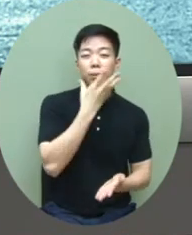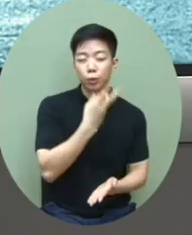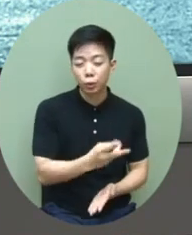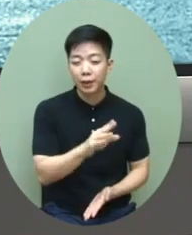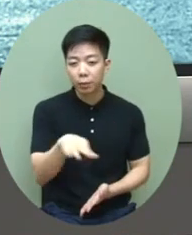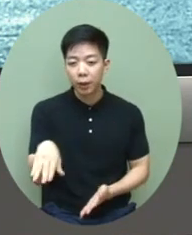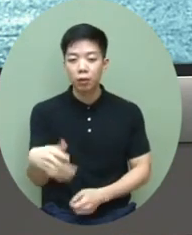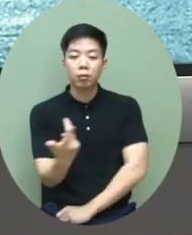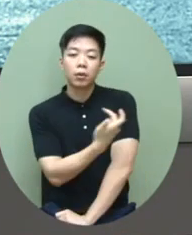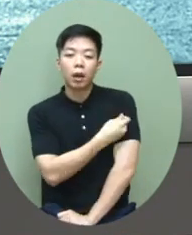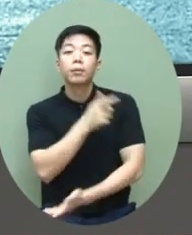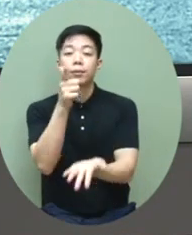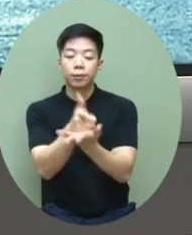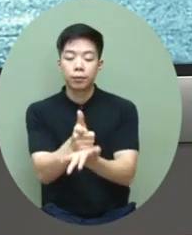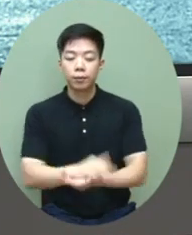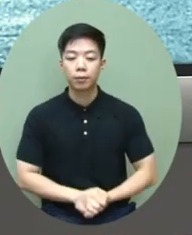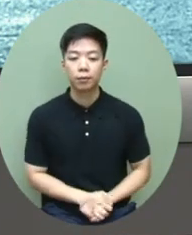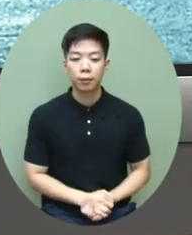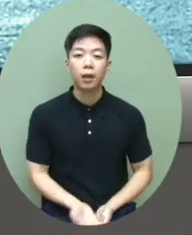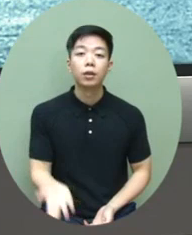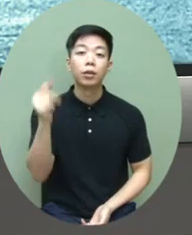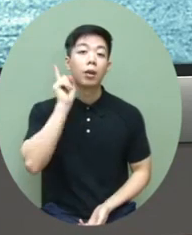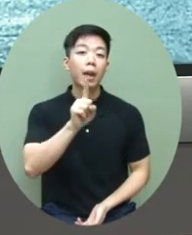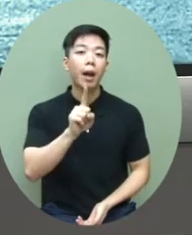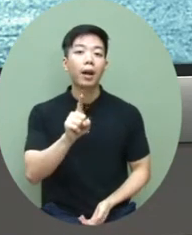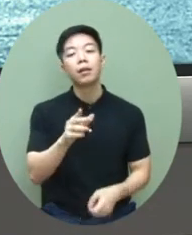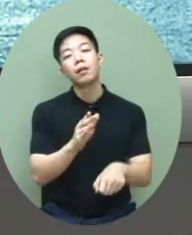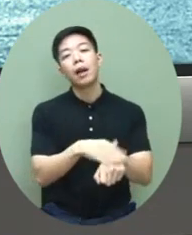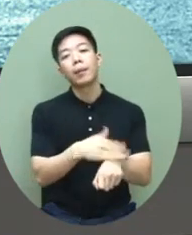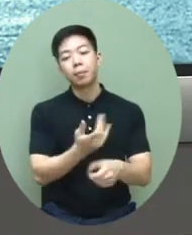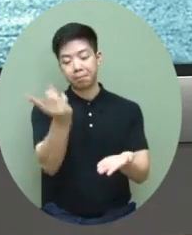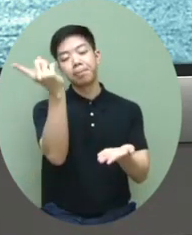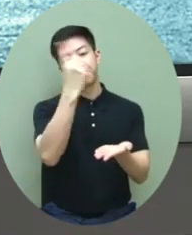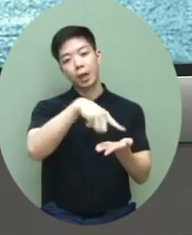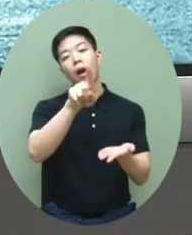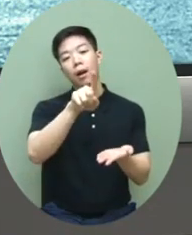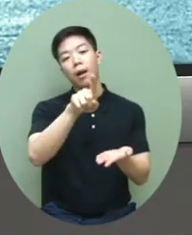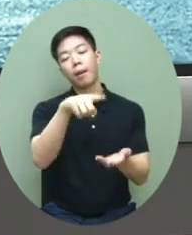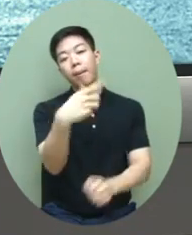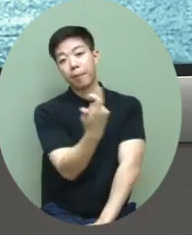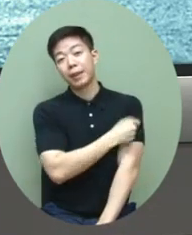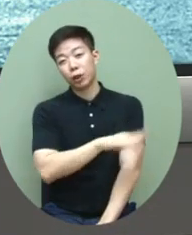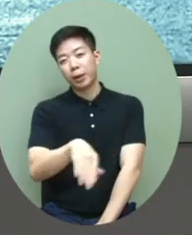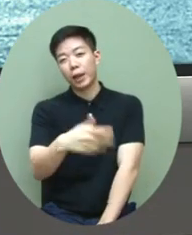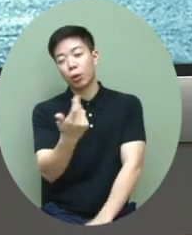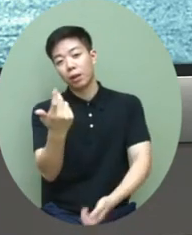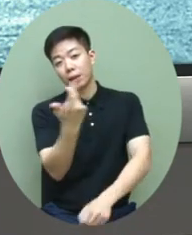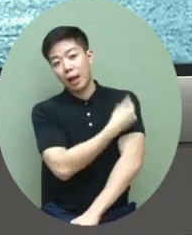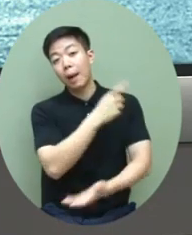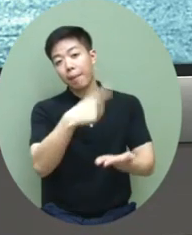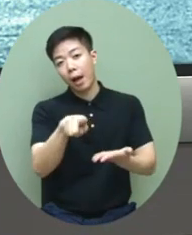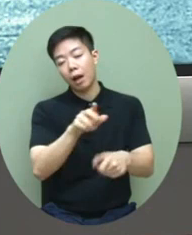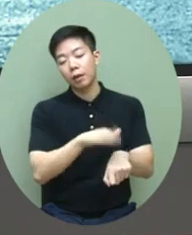has been started last week. We want more child to have vaccination that they may